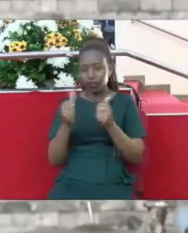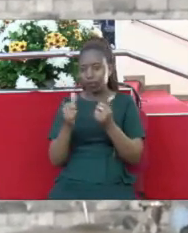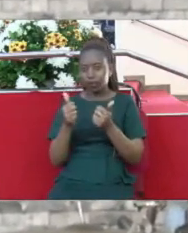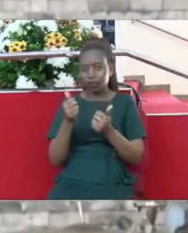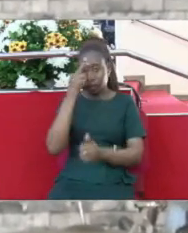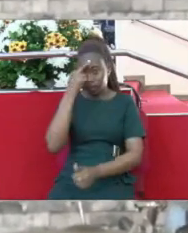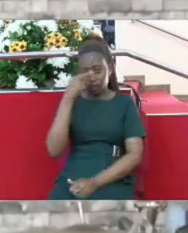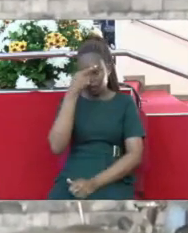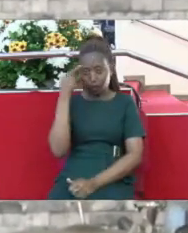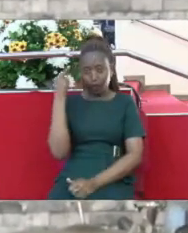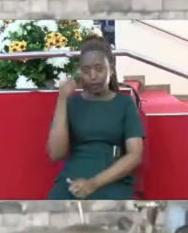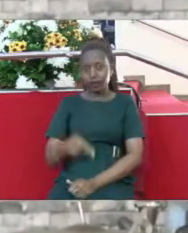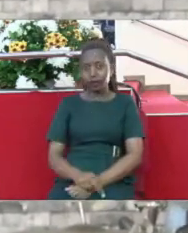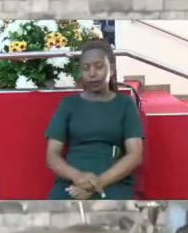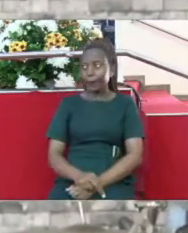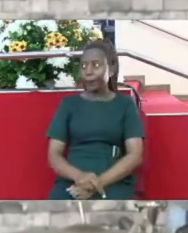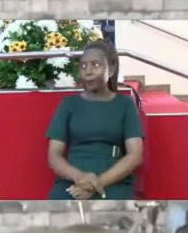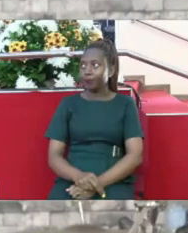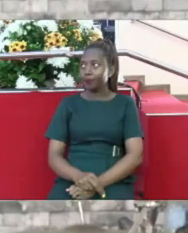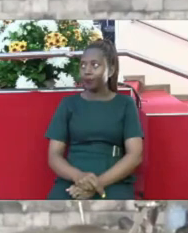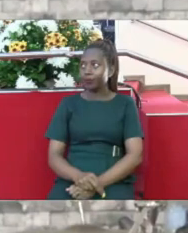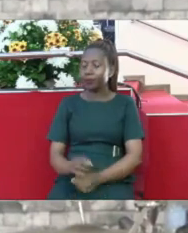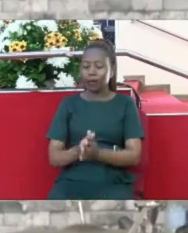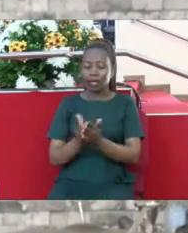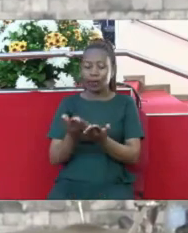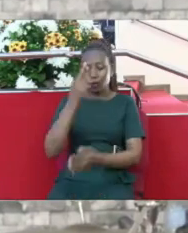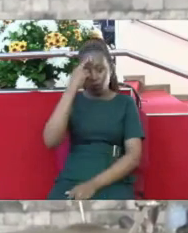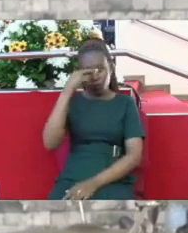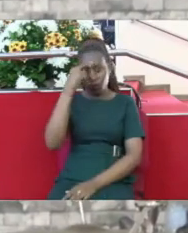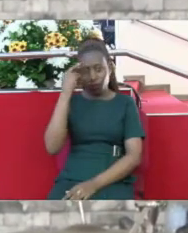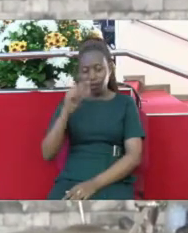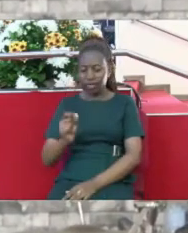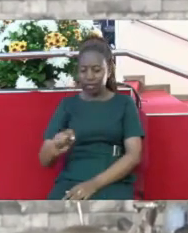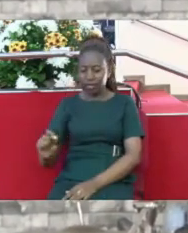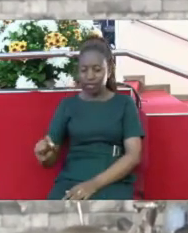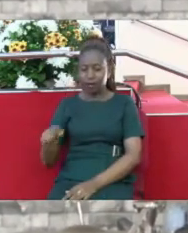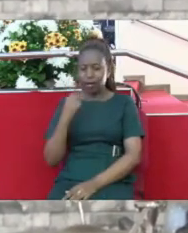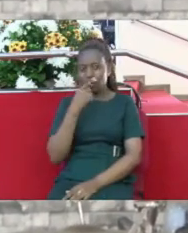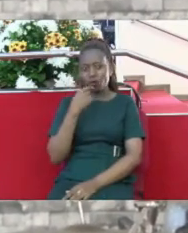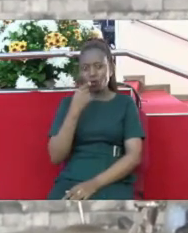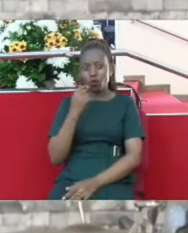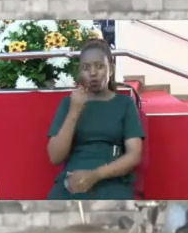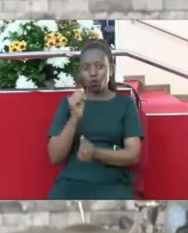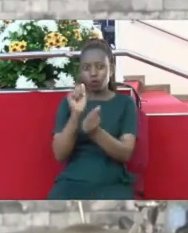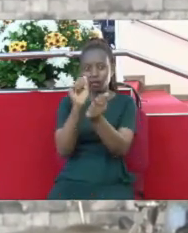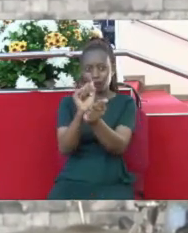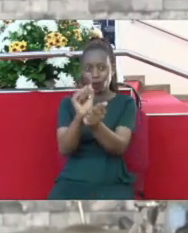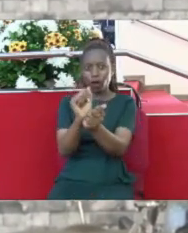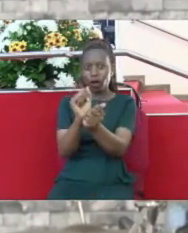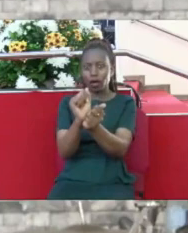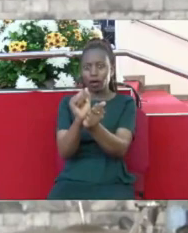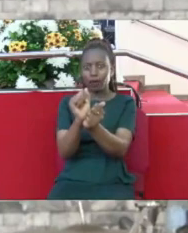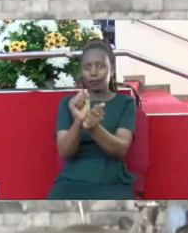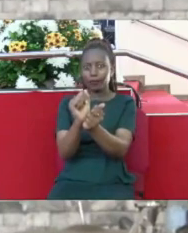kuweza kuangalia na kuelewa haya maneno. The book of Romans, of course, written by Apostle Paul. Kitabu kiliandikwa na Mtume Paulo.